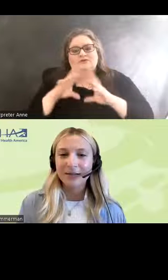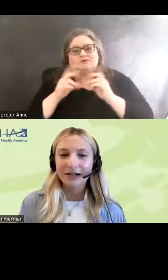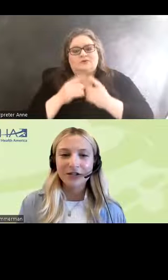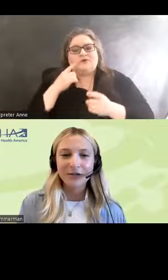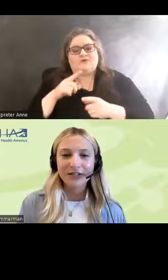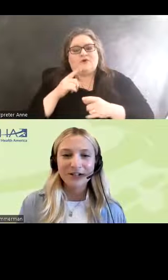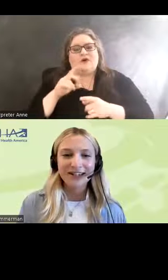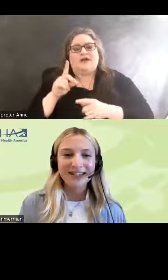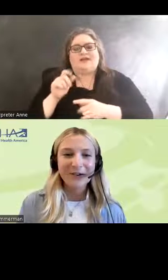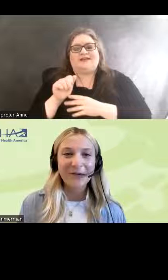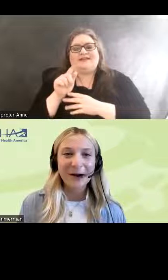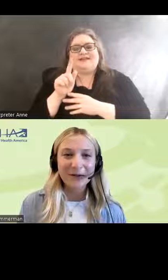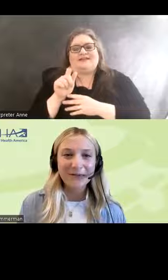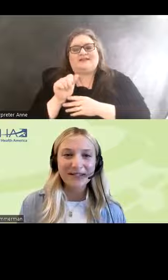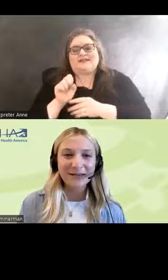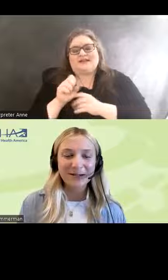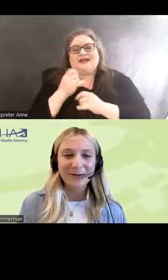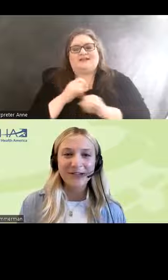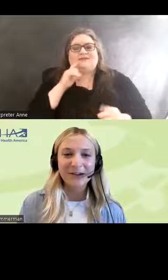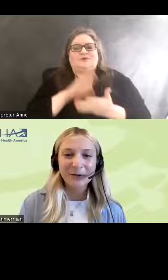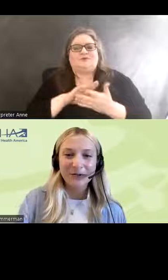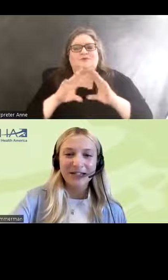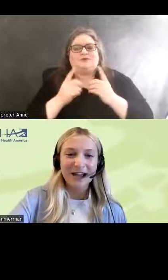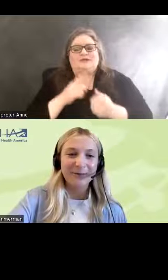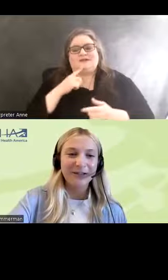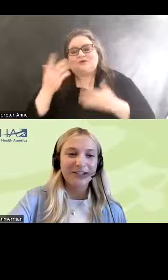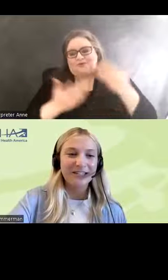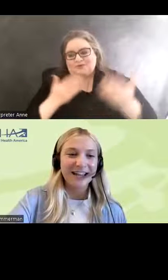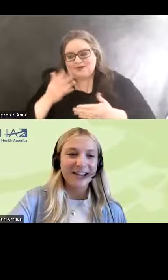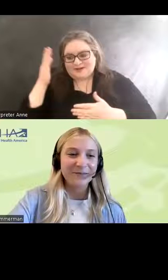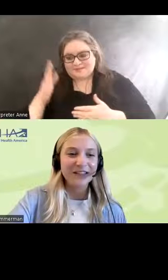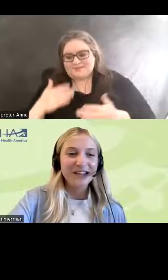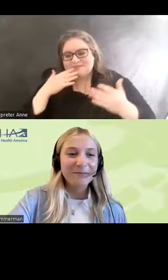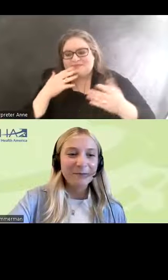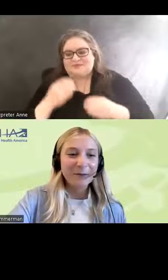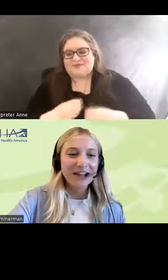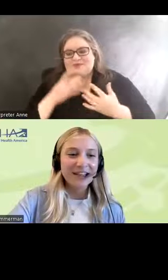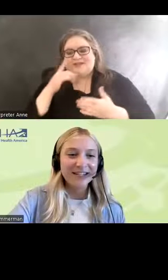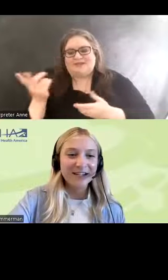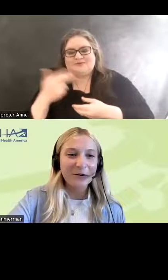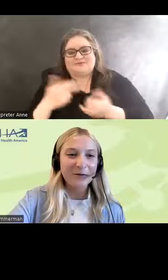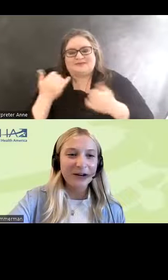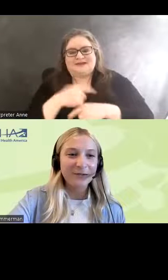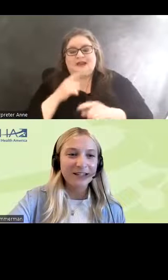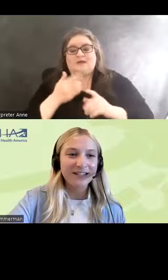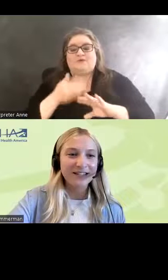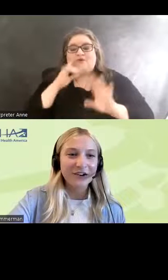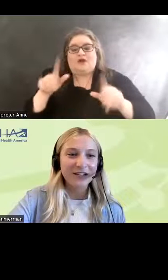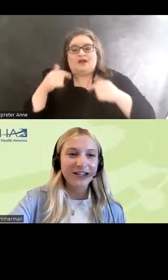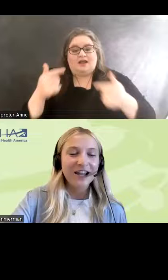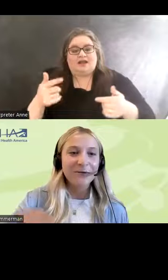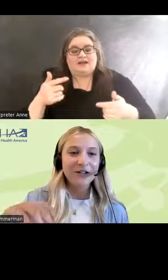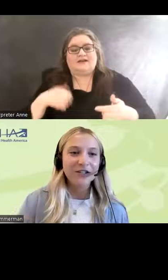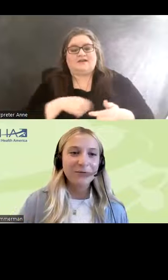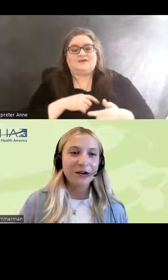Dallas Independent School District. So welcome, speakers. We're so thrilled to have you here today. Before I hand it over and we get